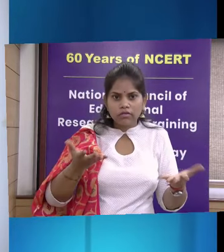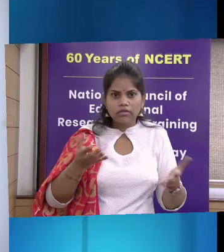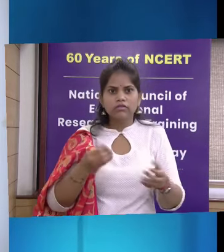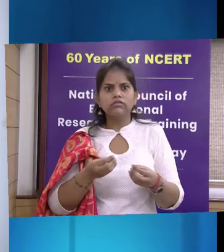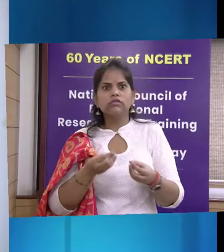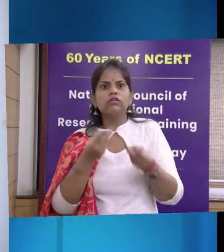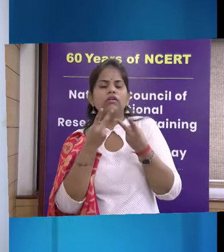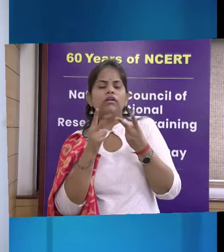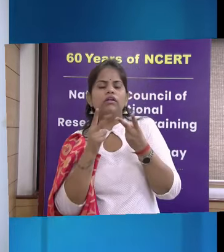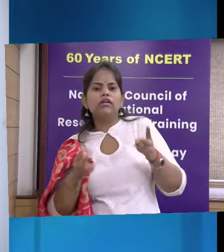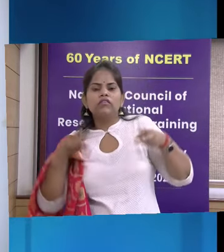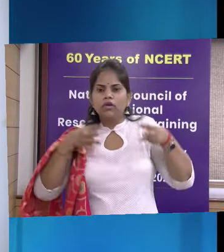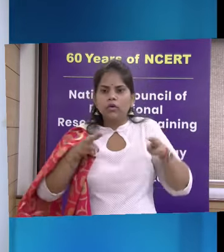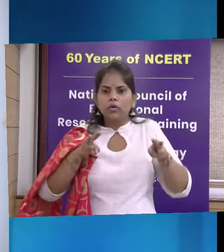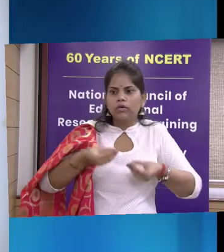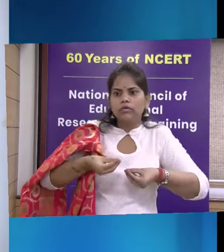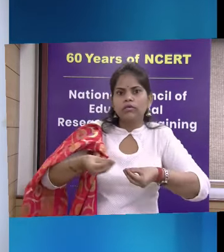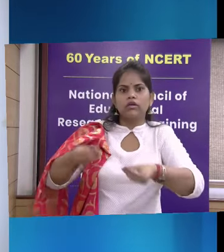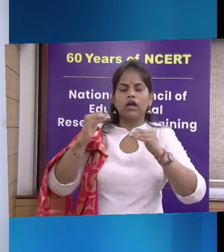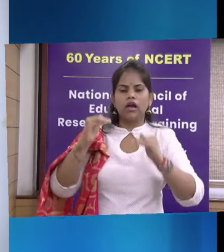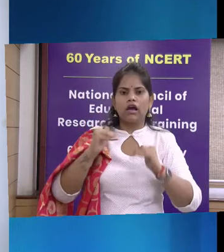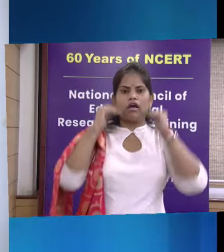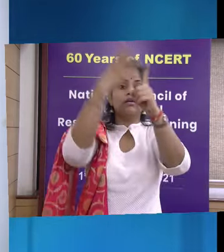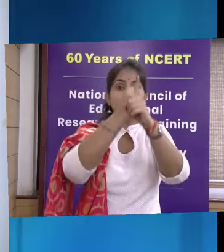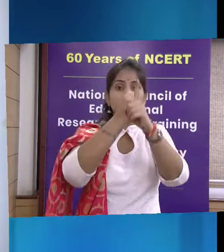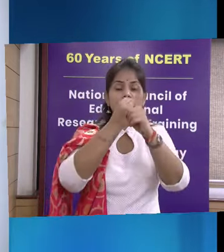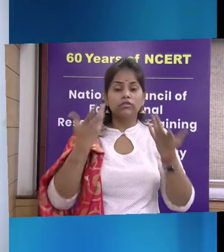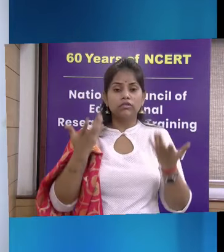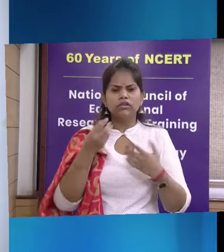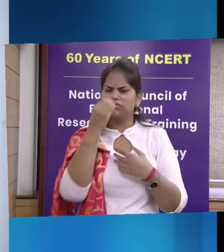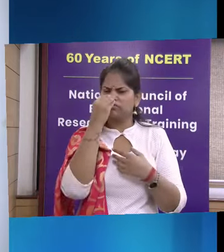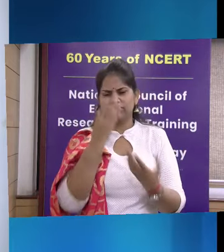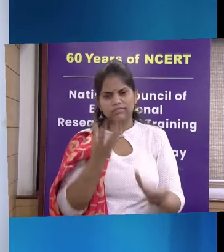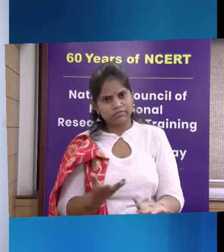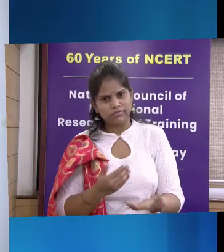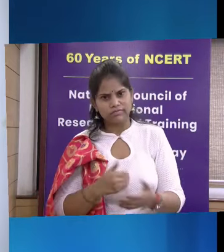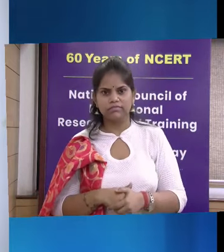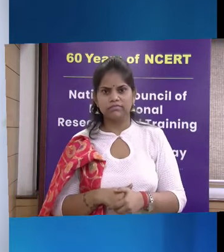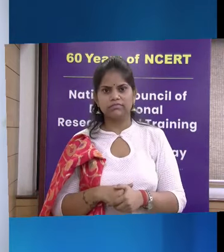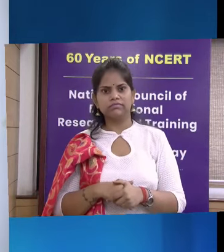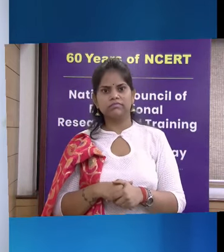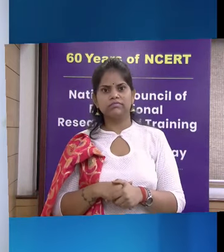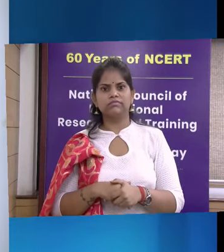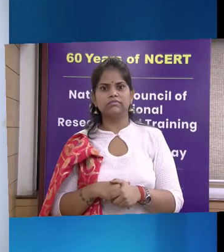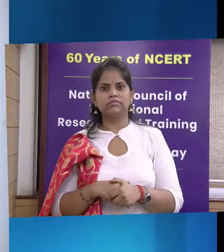for hybrid learning, combining traditional